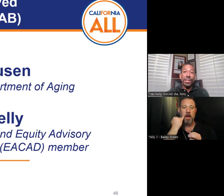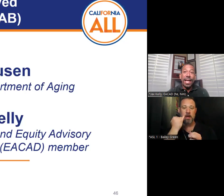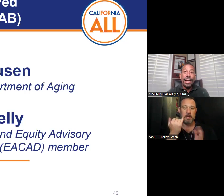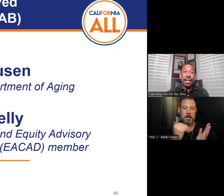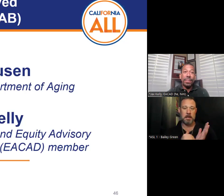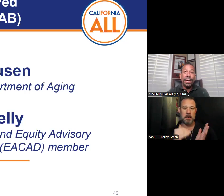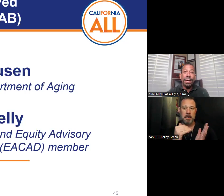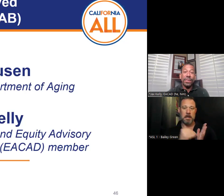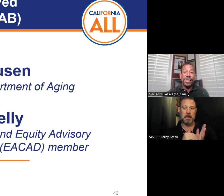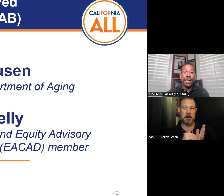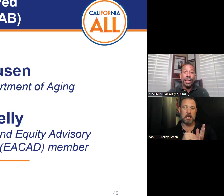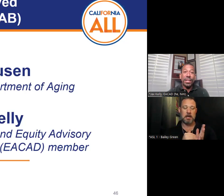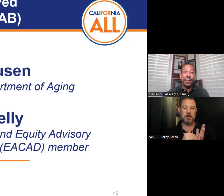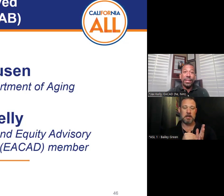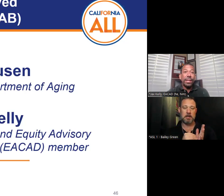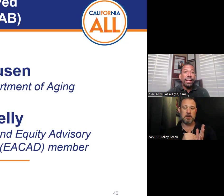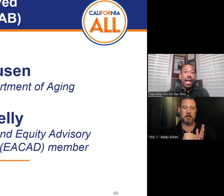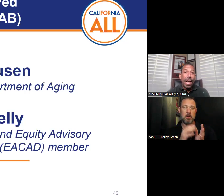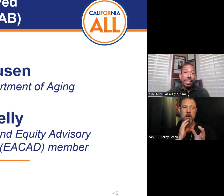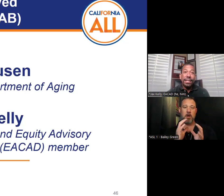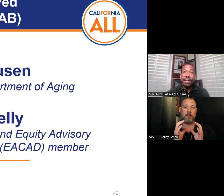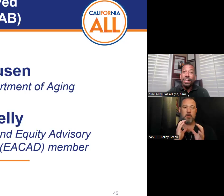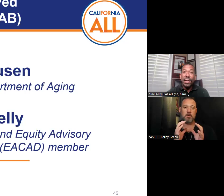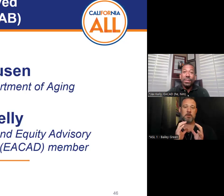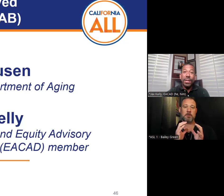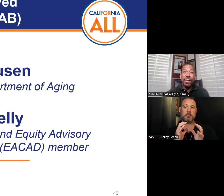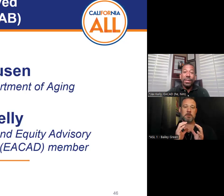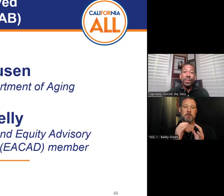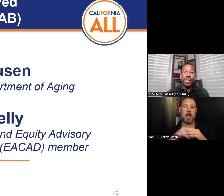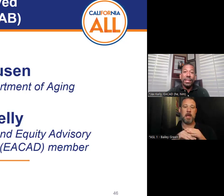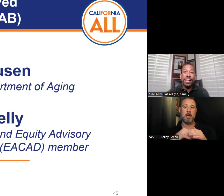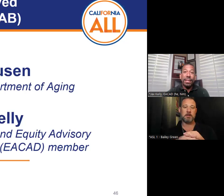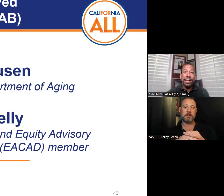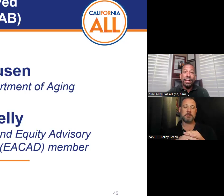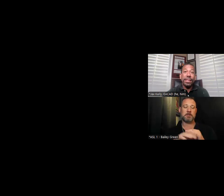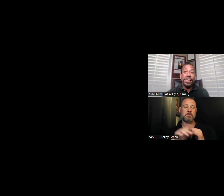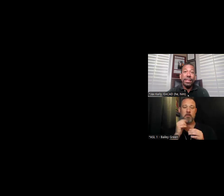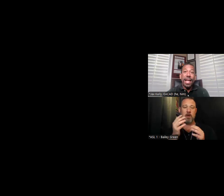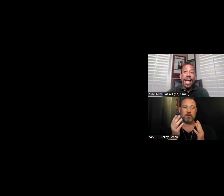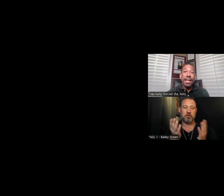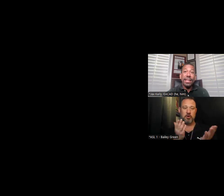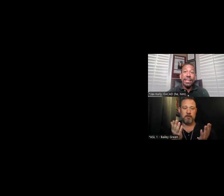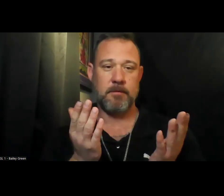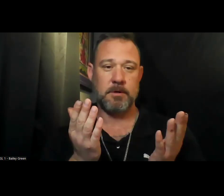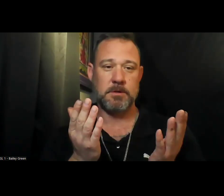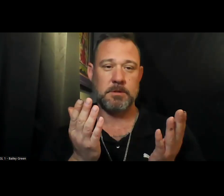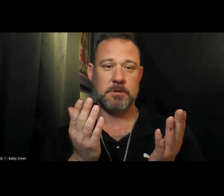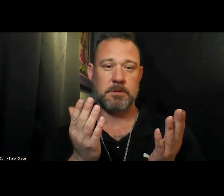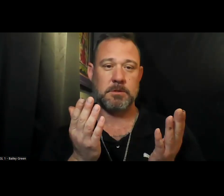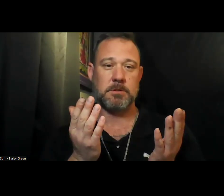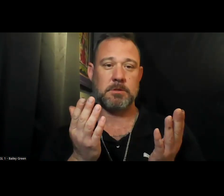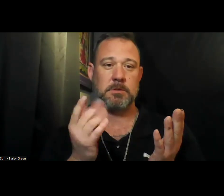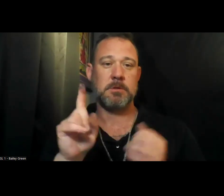in our first athlete conversation. Access isn't just whether service exists. It is